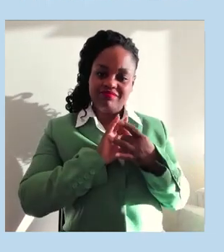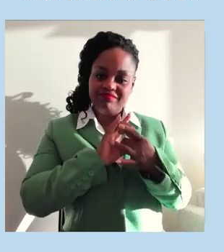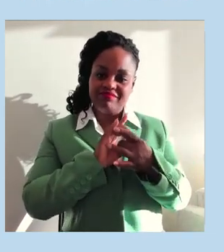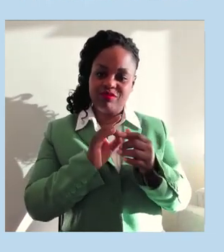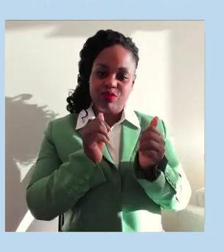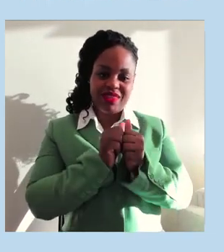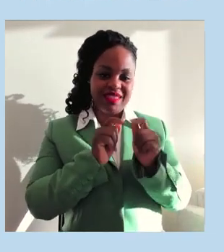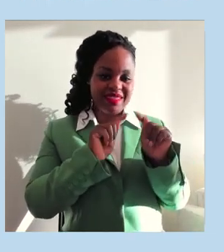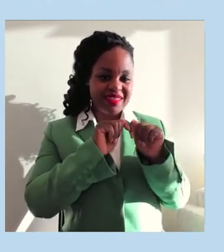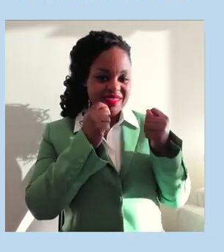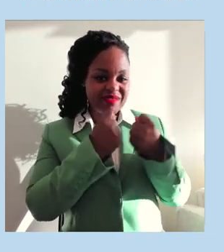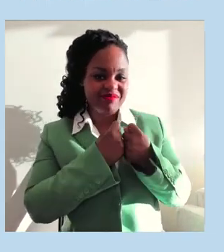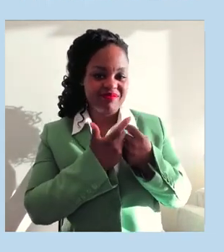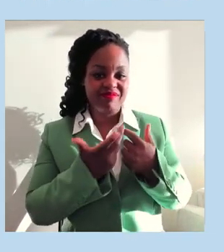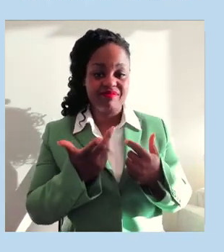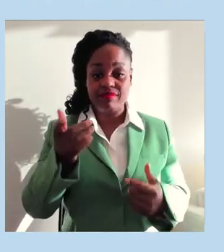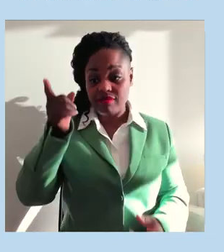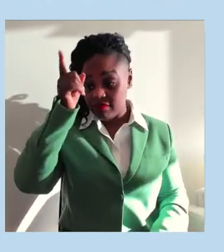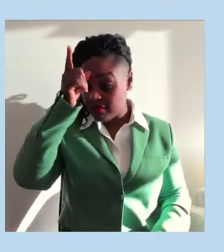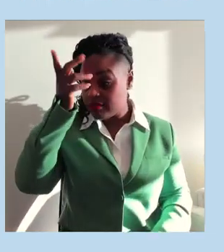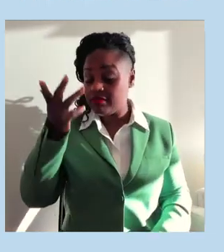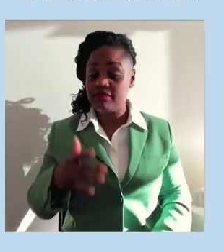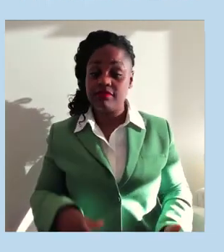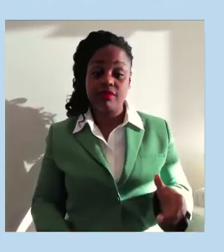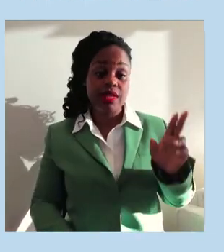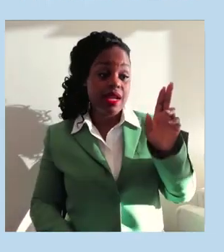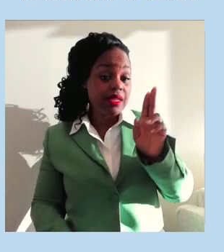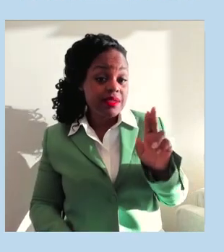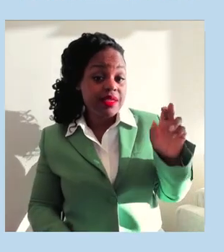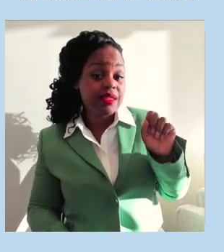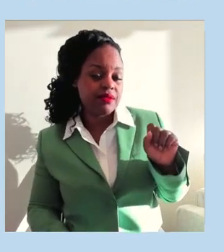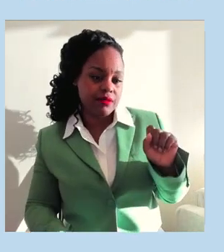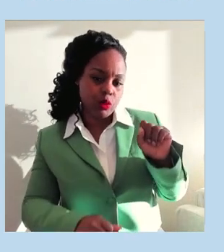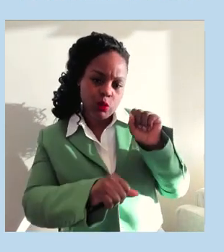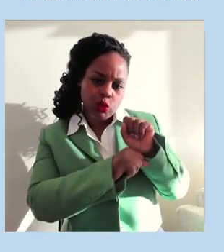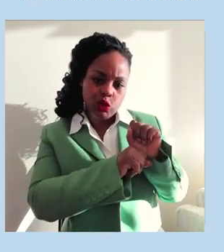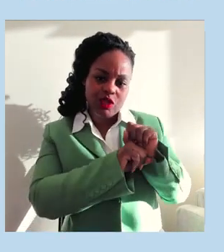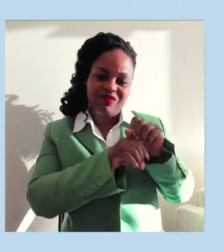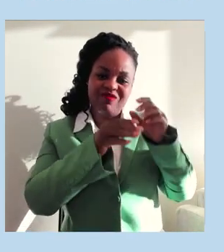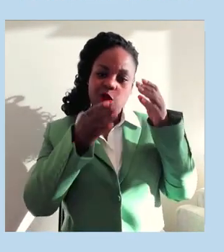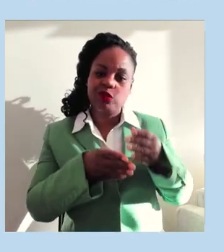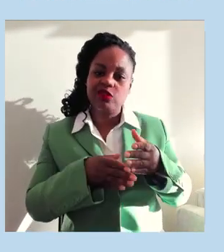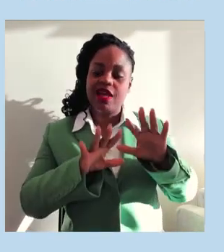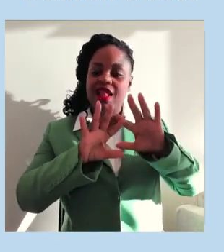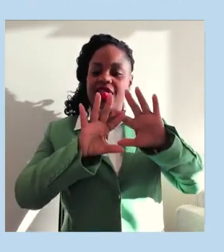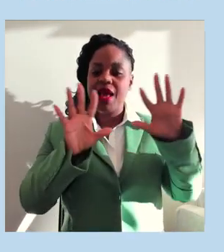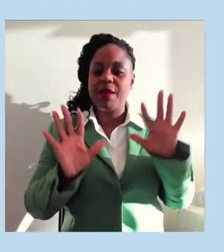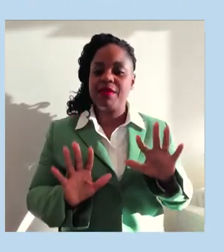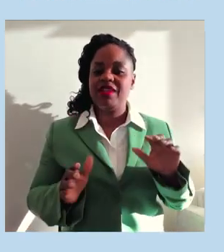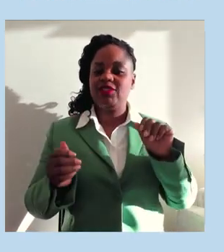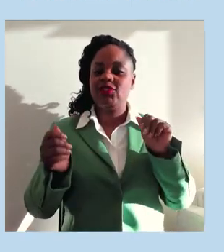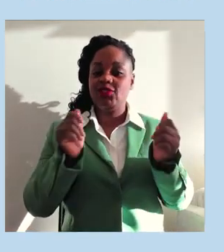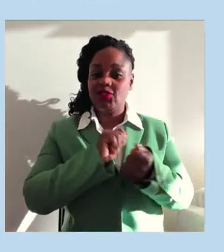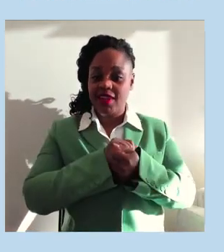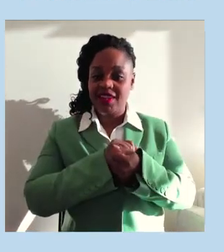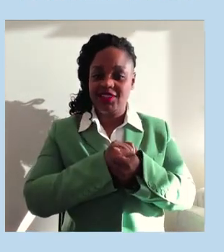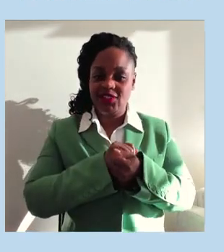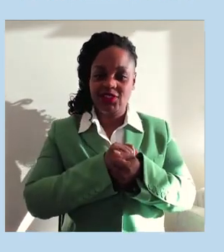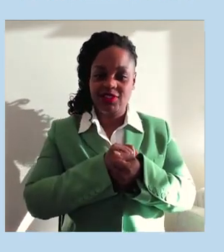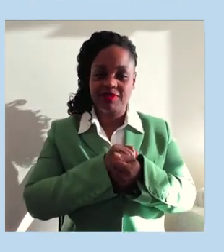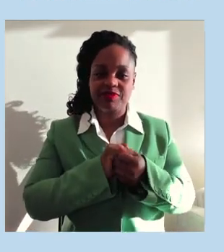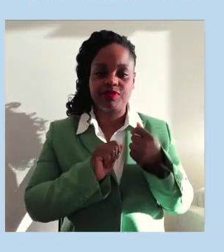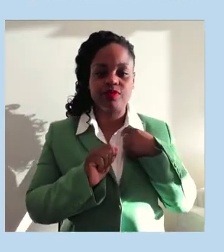solution. We all need to work together towards encouraging women to pursue STEM careers. It starts with